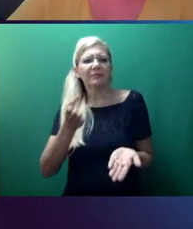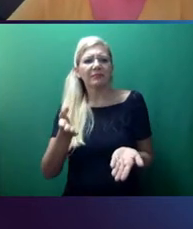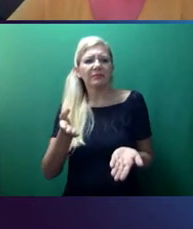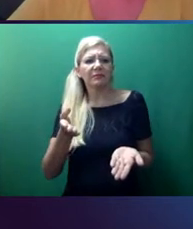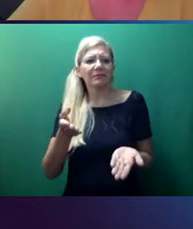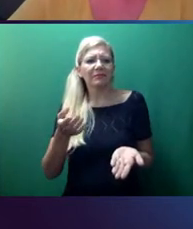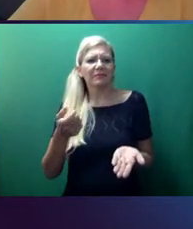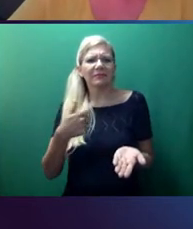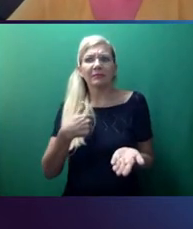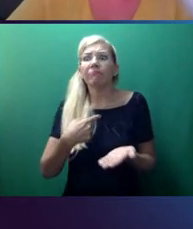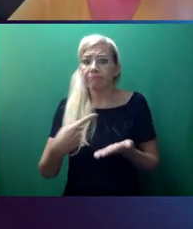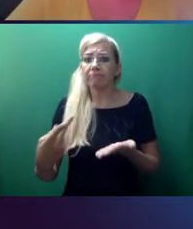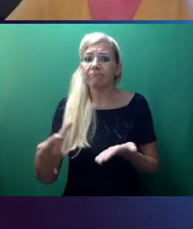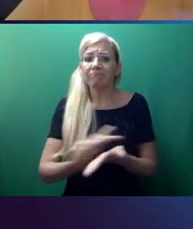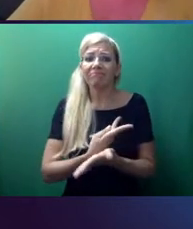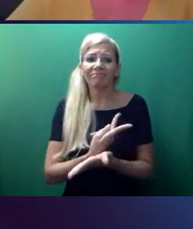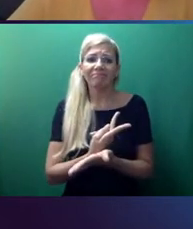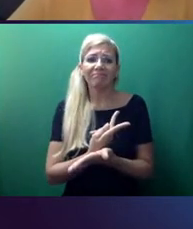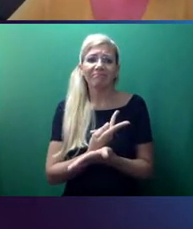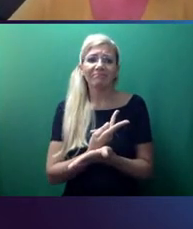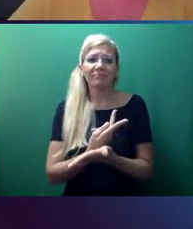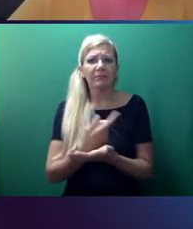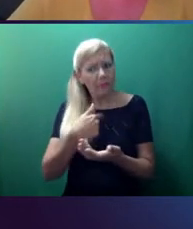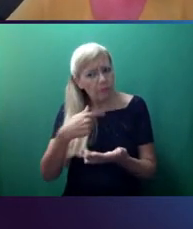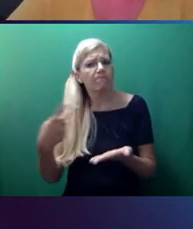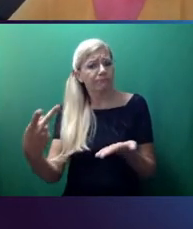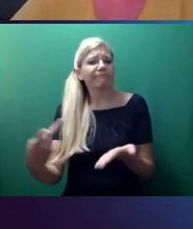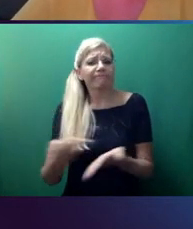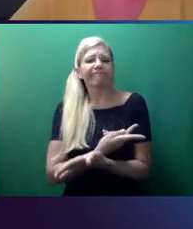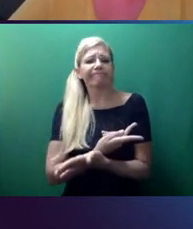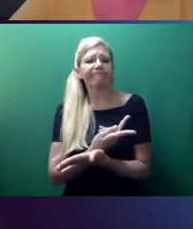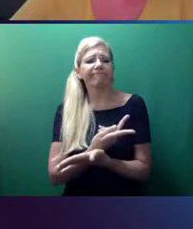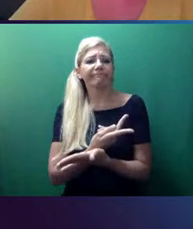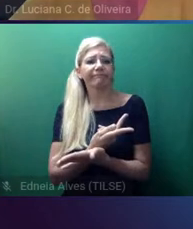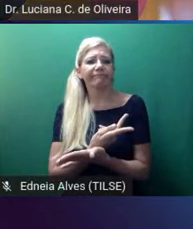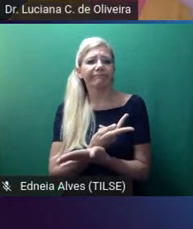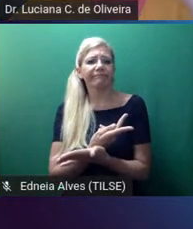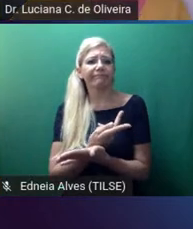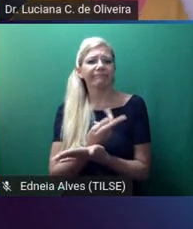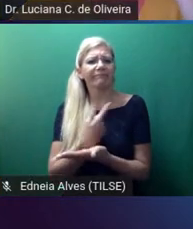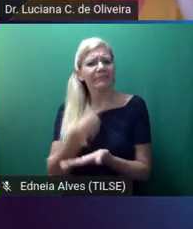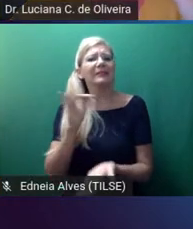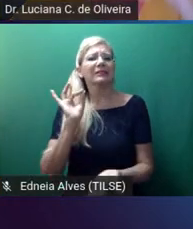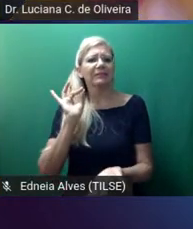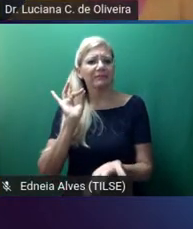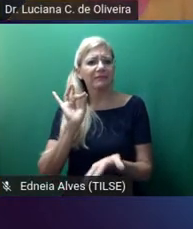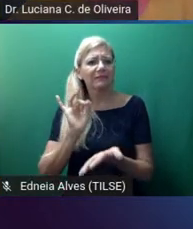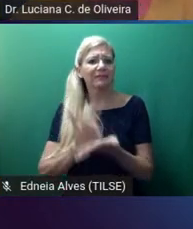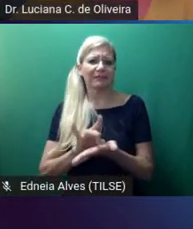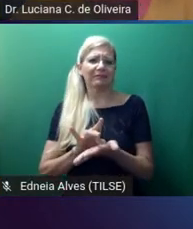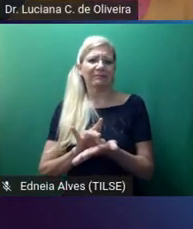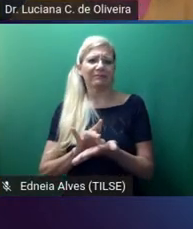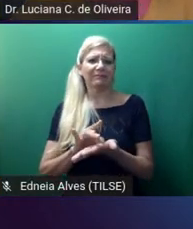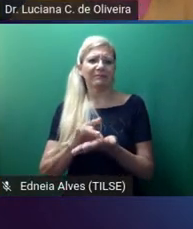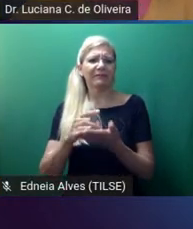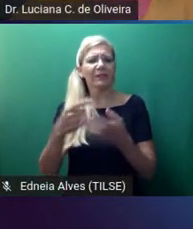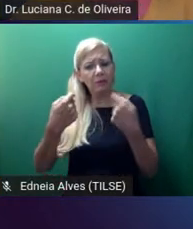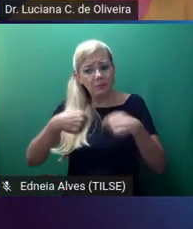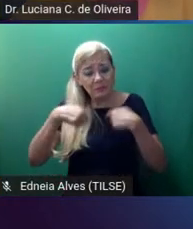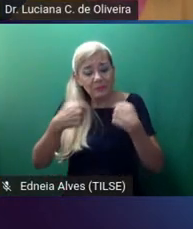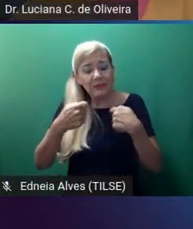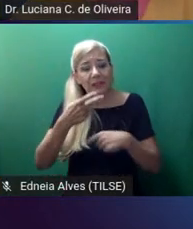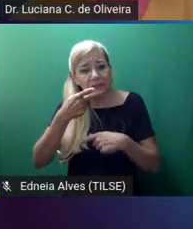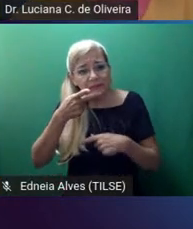was wrong, was basically wrong. I really should have said something to the